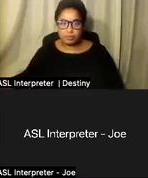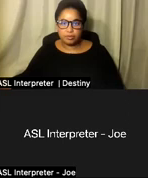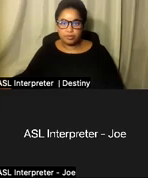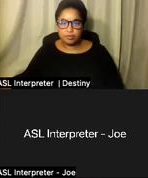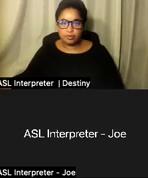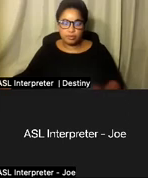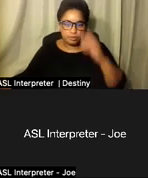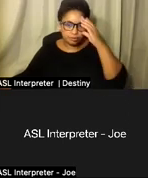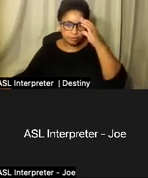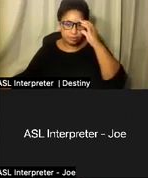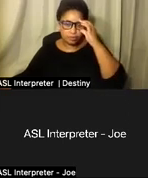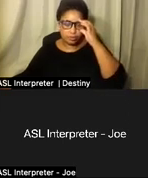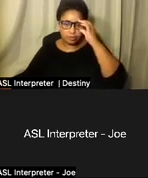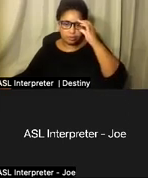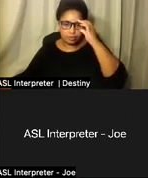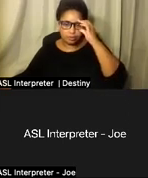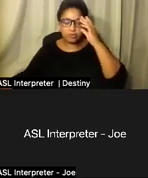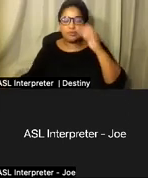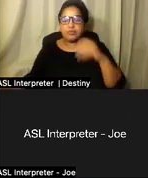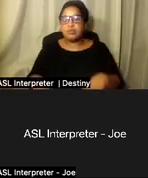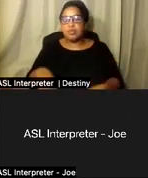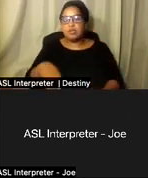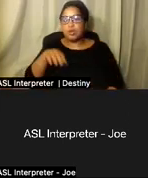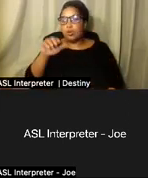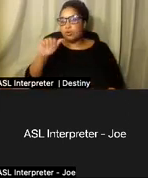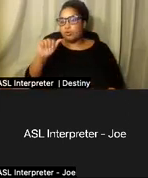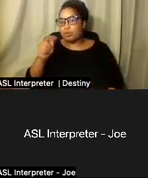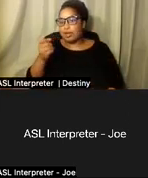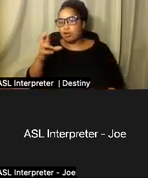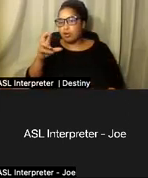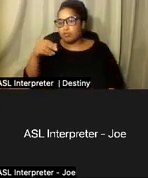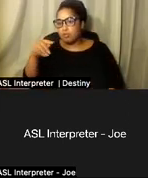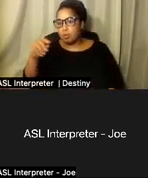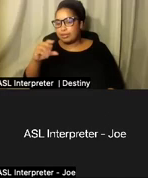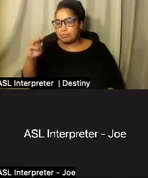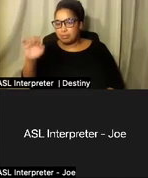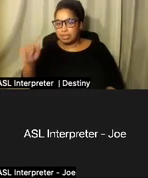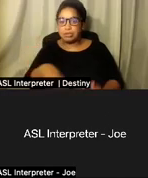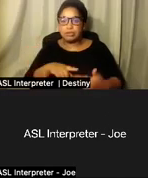mass, refrigeration or heating, color and depth.